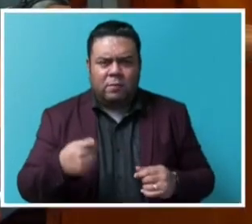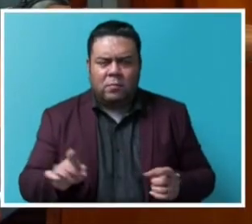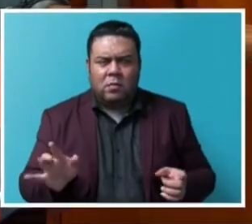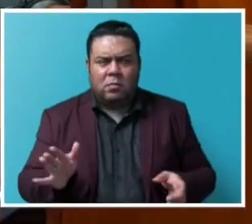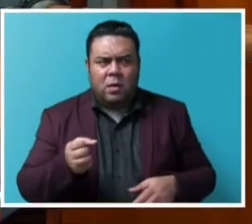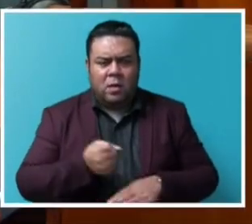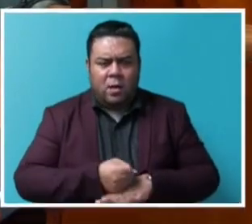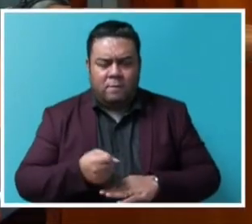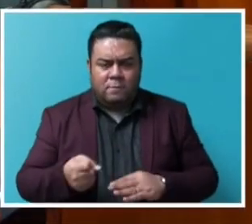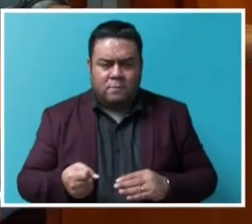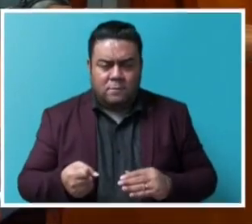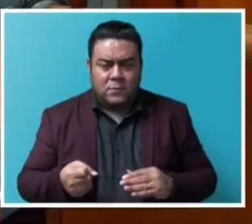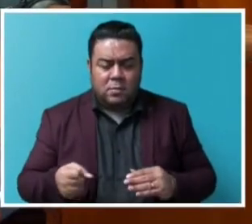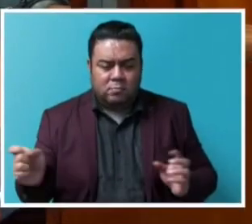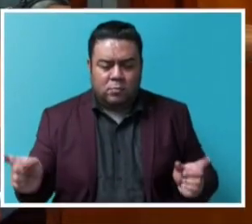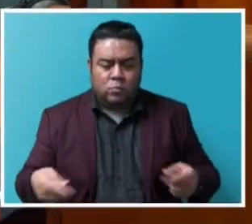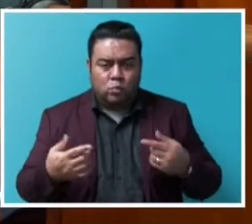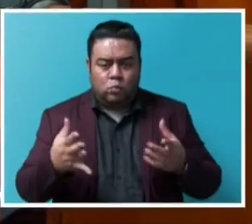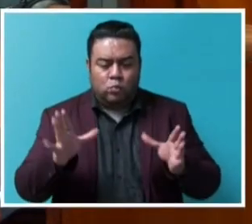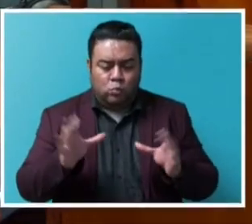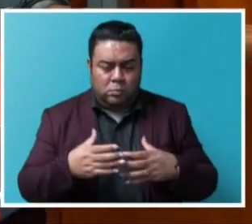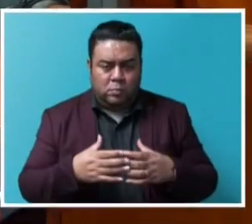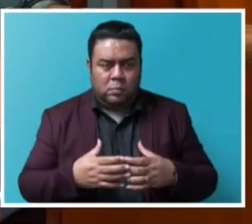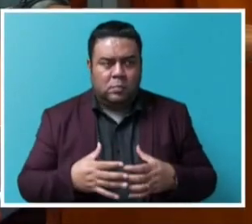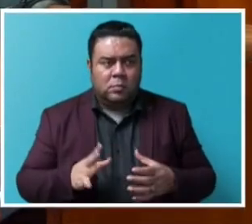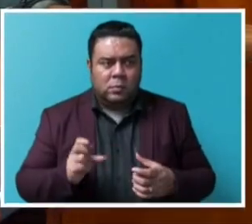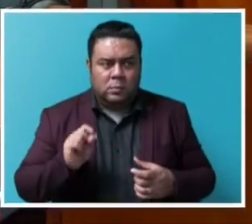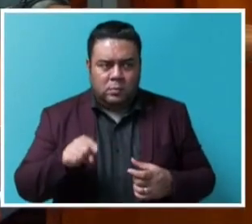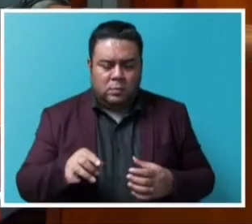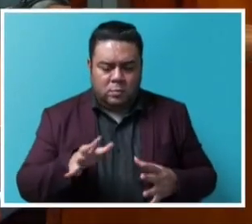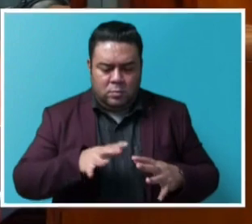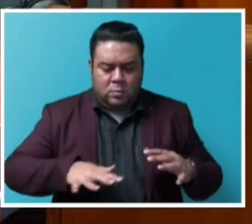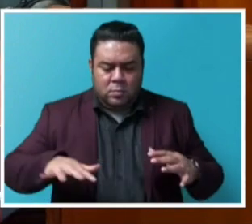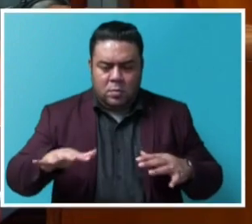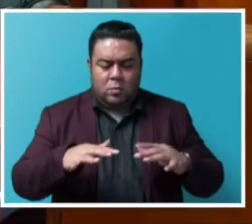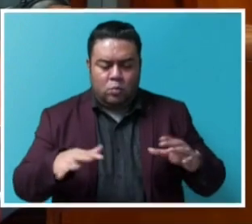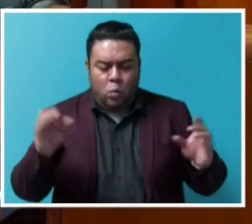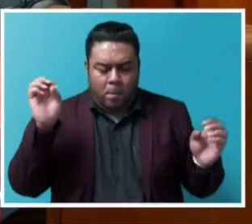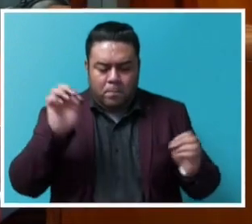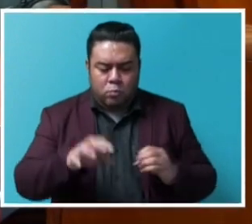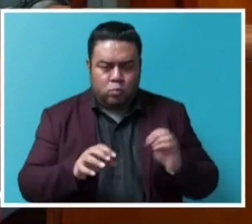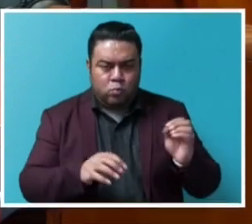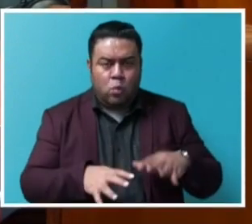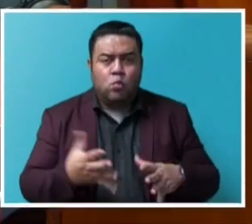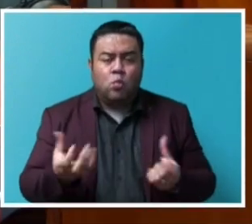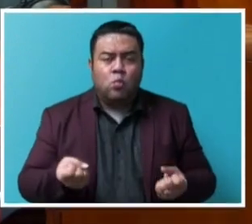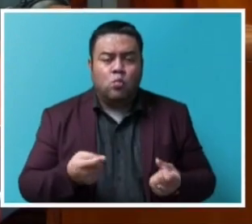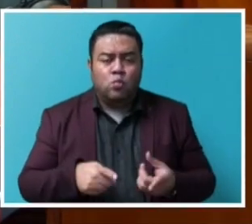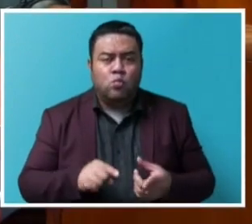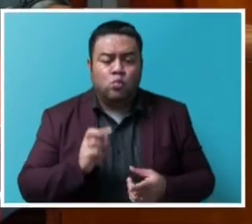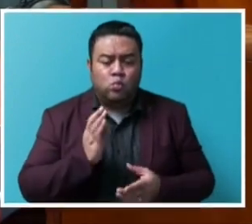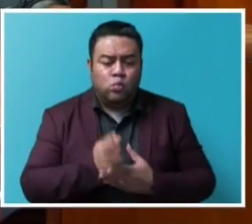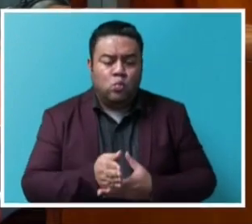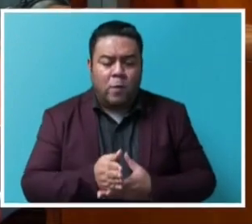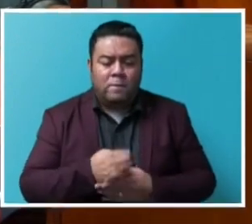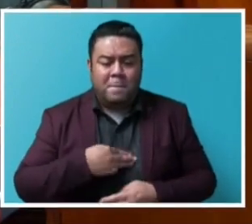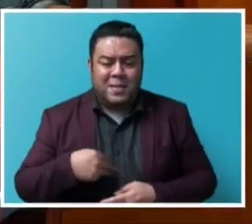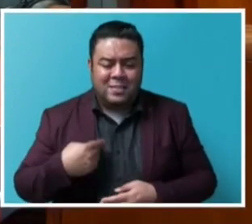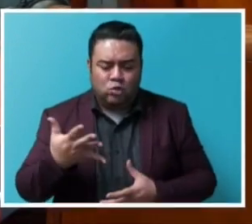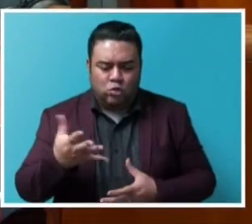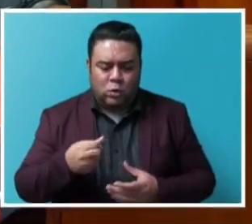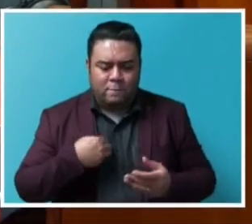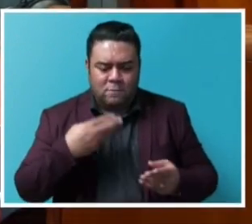will launch multi-pronged, coordinated, and simultaneous sectoral assault through combined ministries and sector